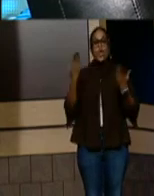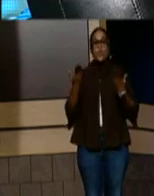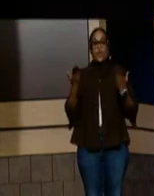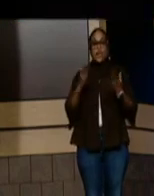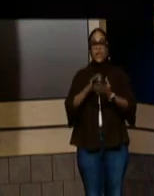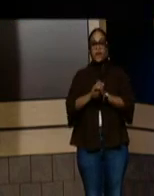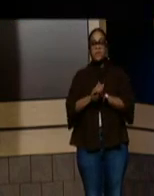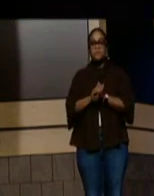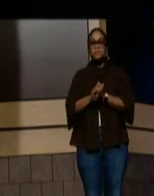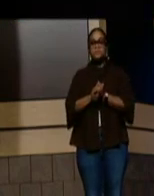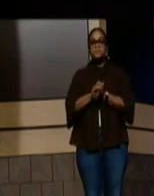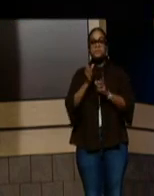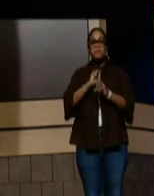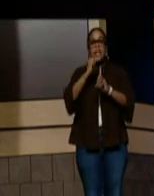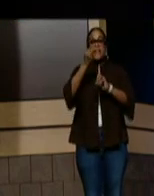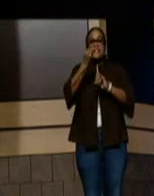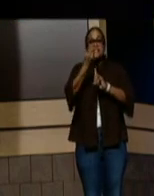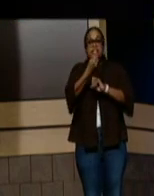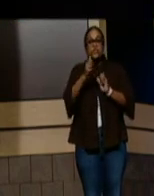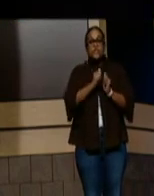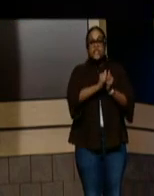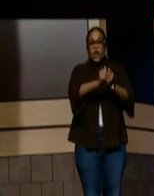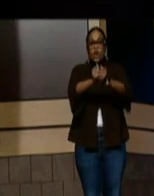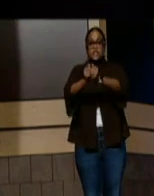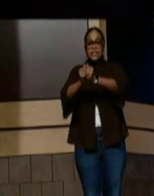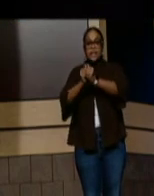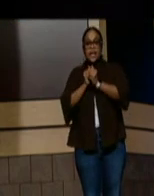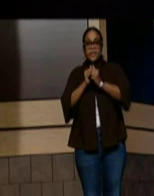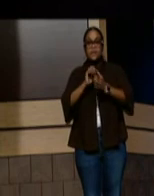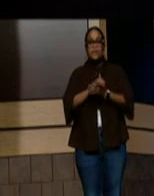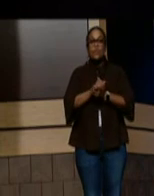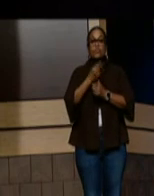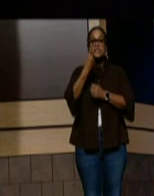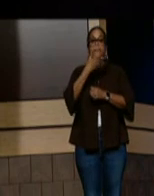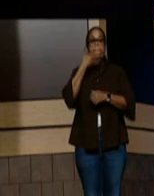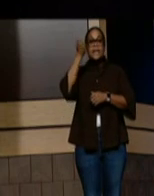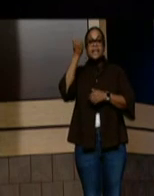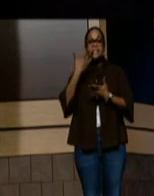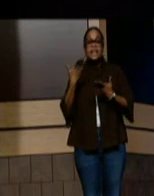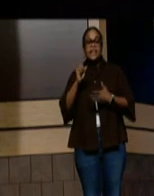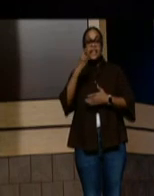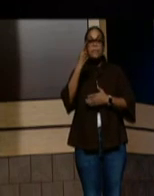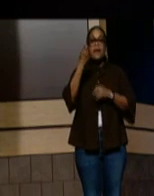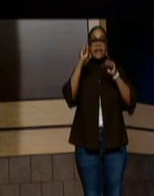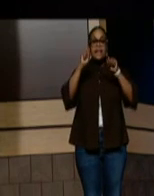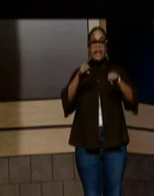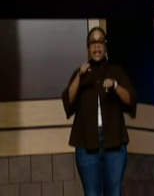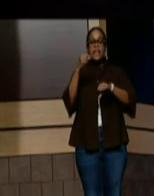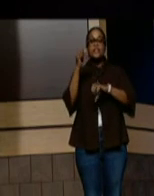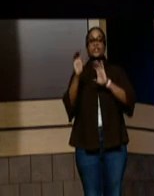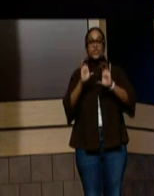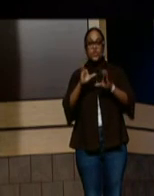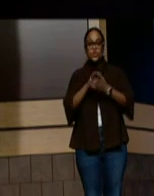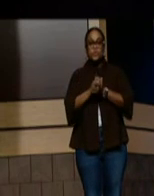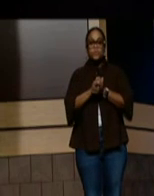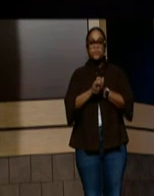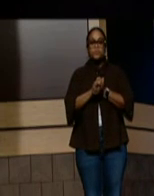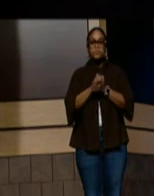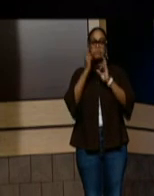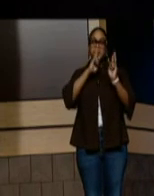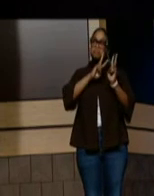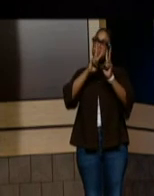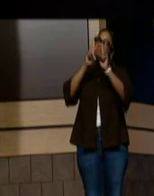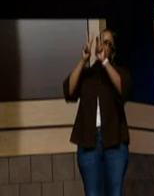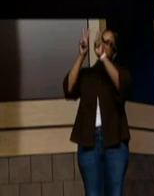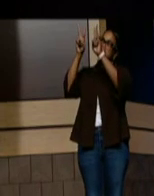and a crisis has brought us together. And what's the best thing that anybody can do in the midst of a crisis is to look to the